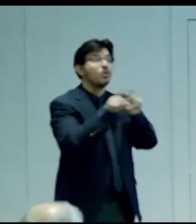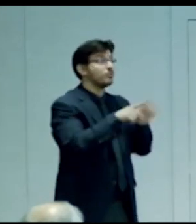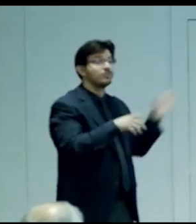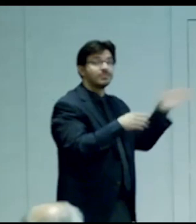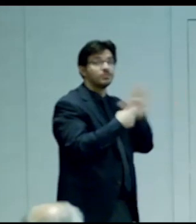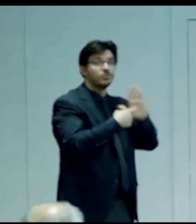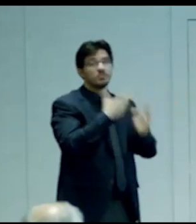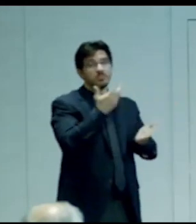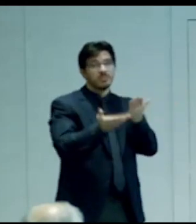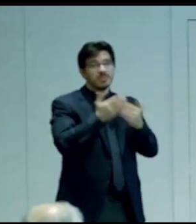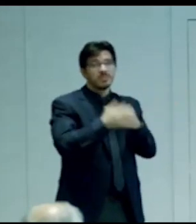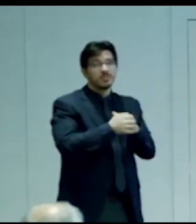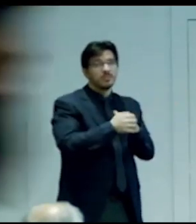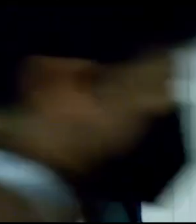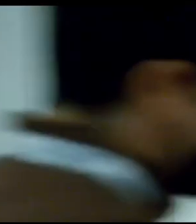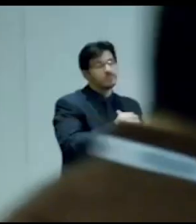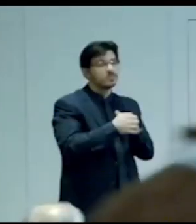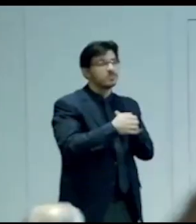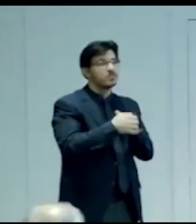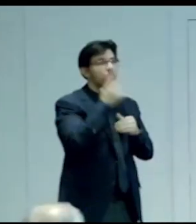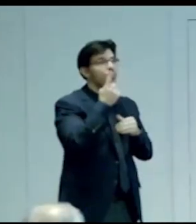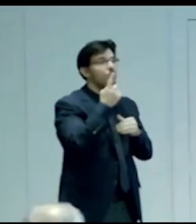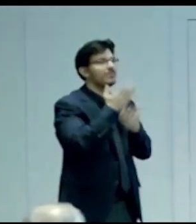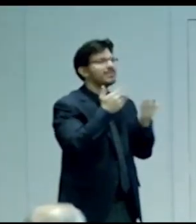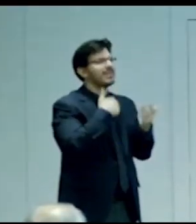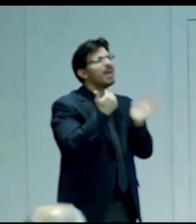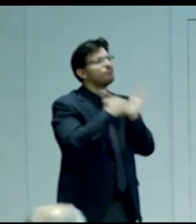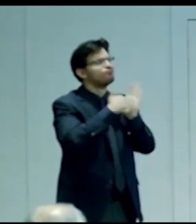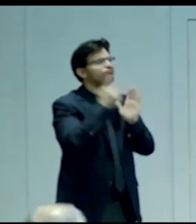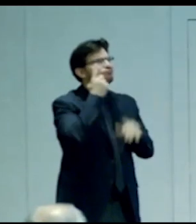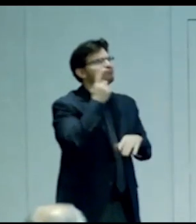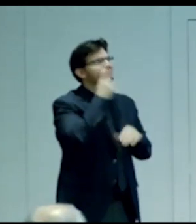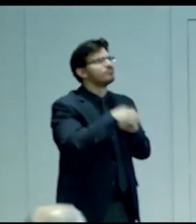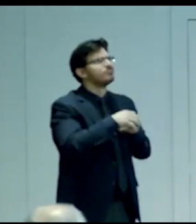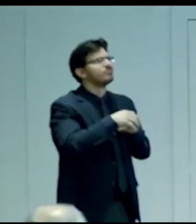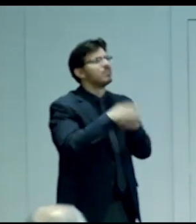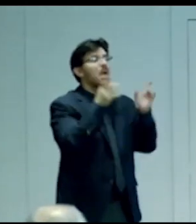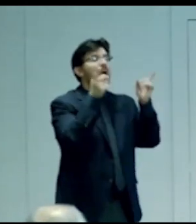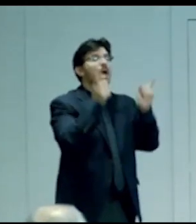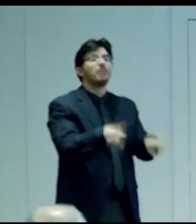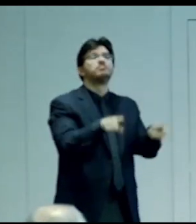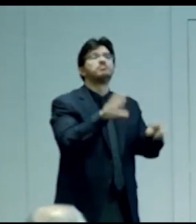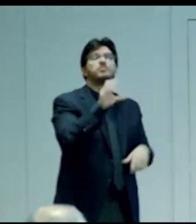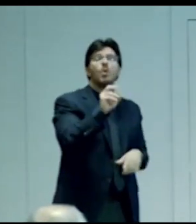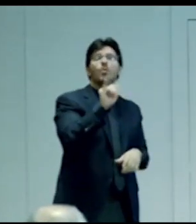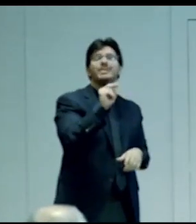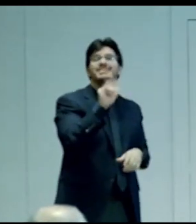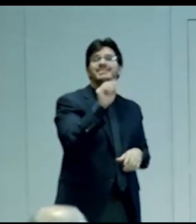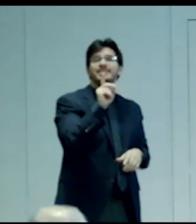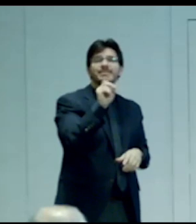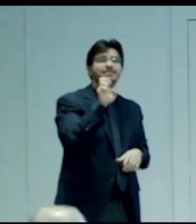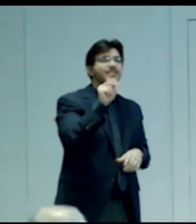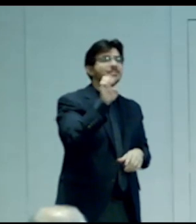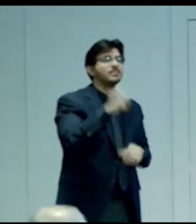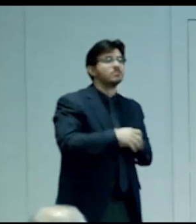of the life's things that I often wonder about, which is coincidences. Are they really coincidences? About